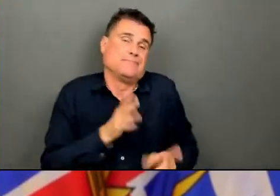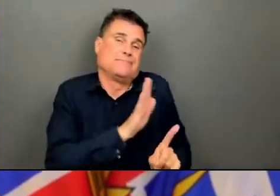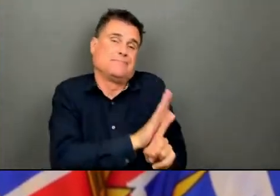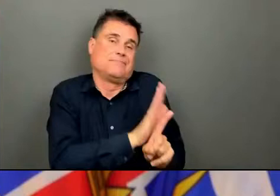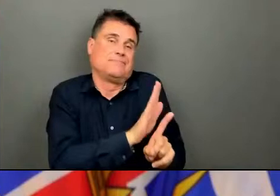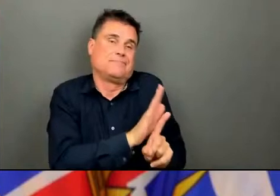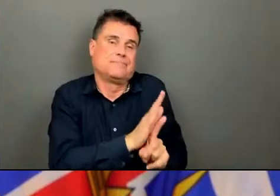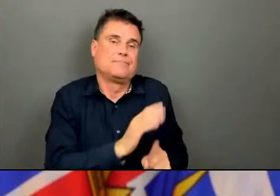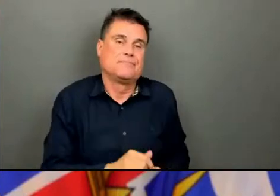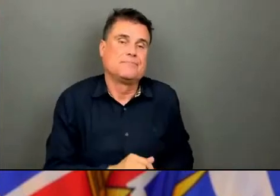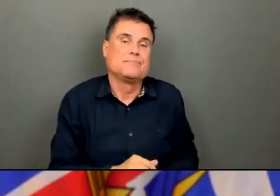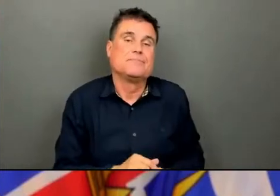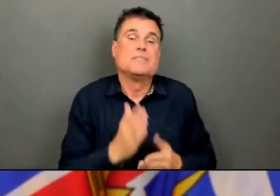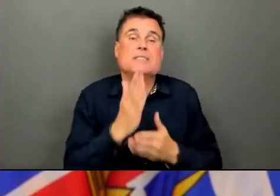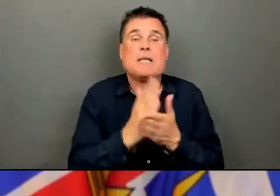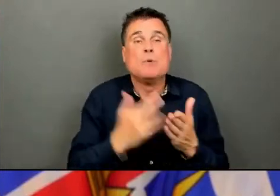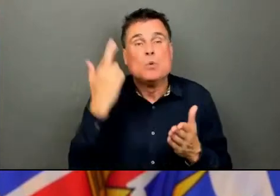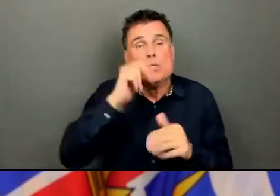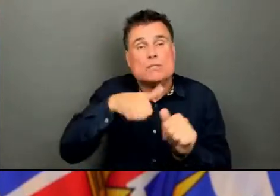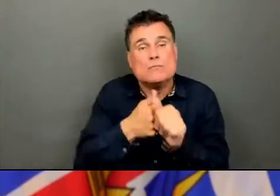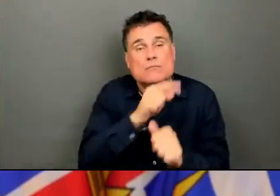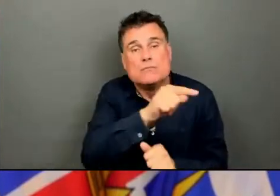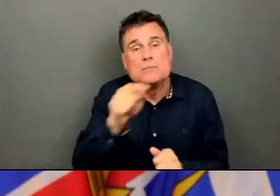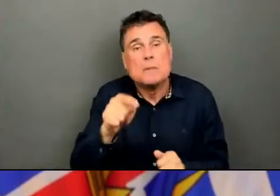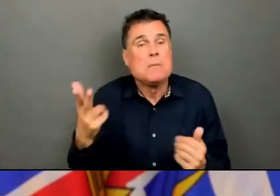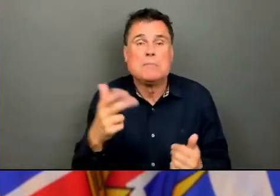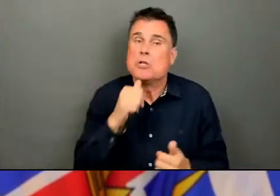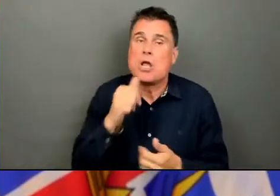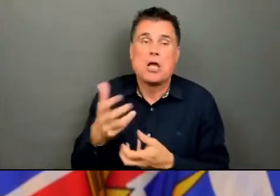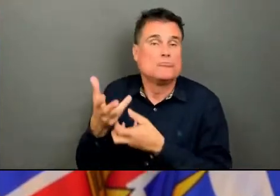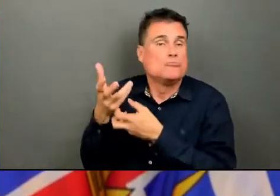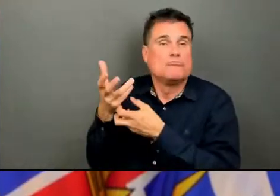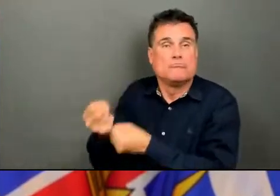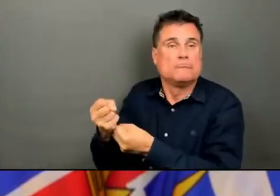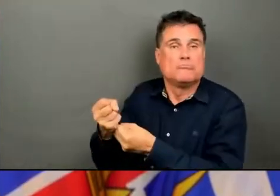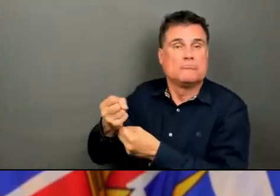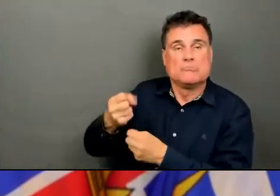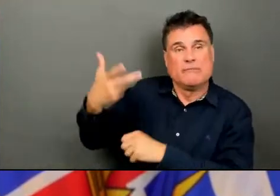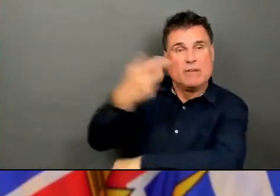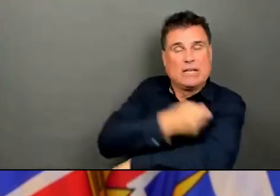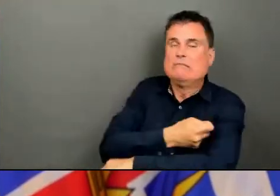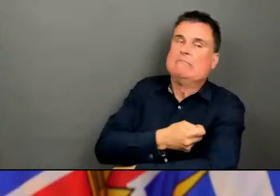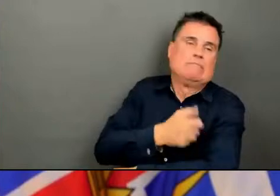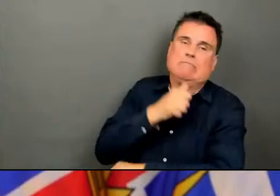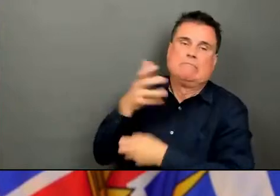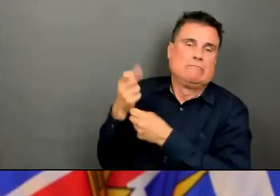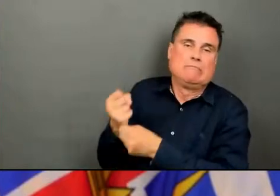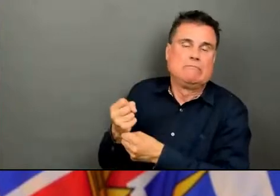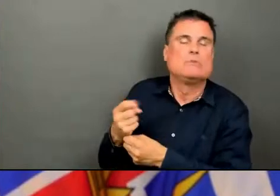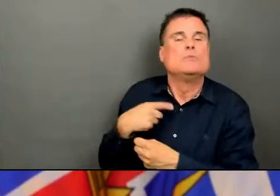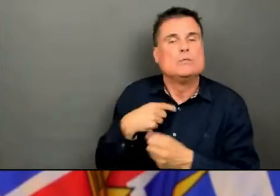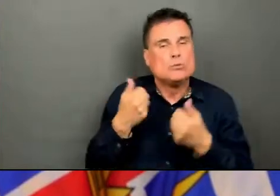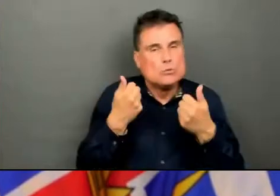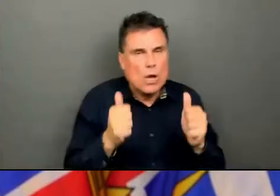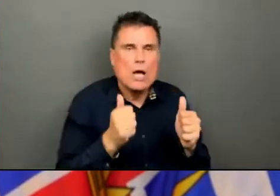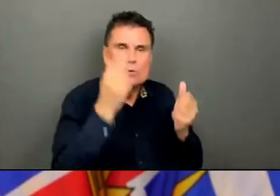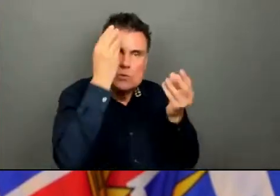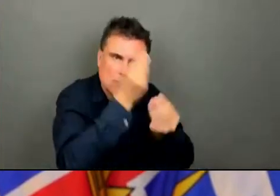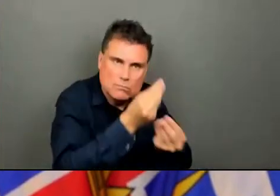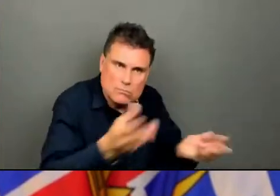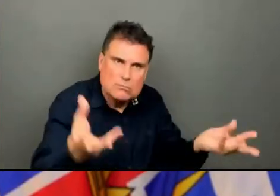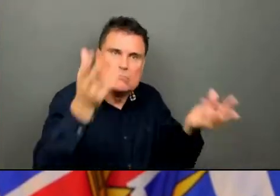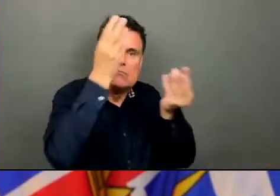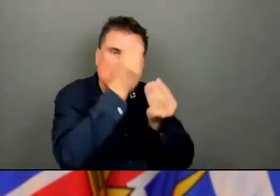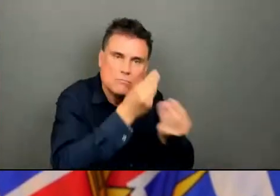confidence in the vaccine, and that is part of our making sure people have the information that they need, that they